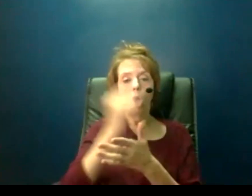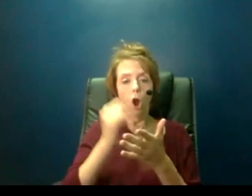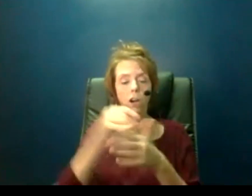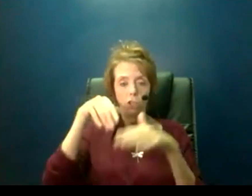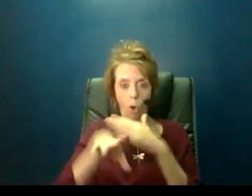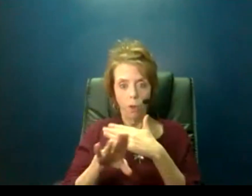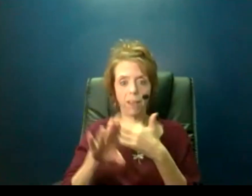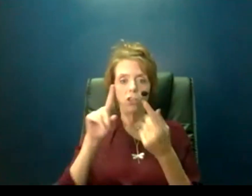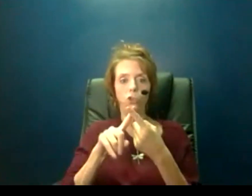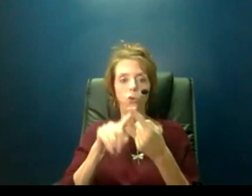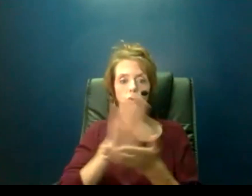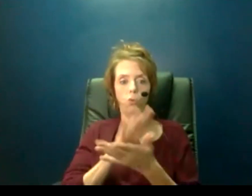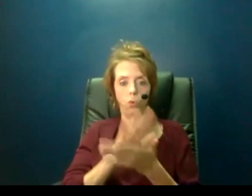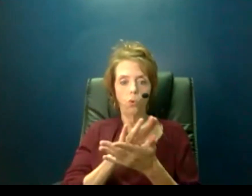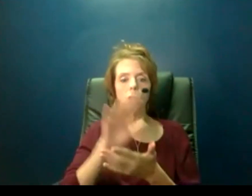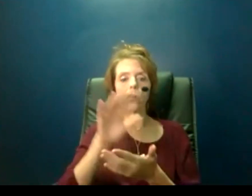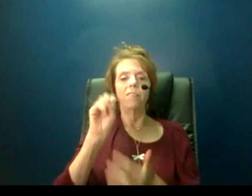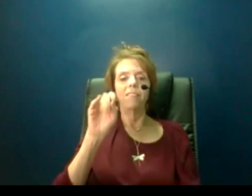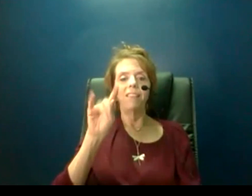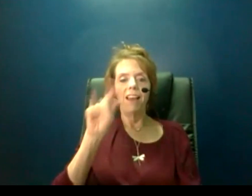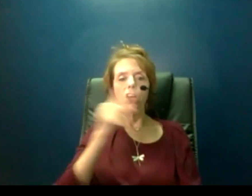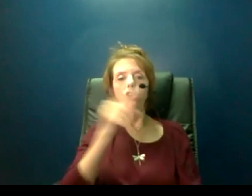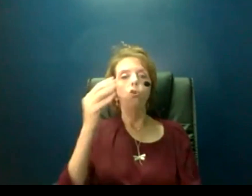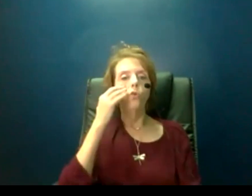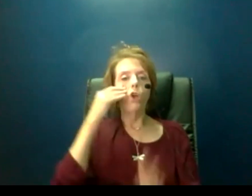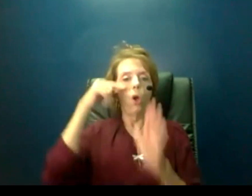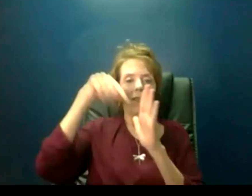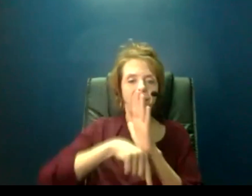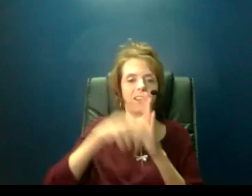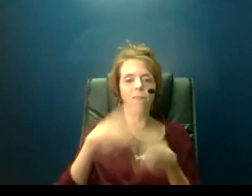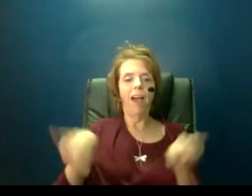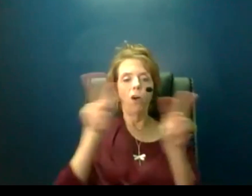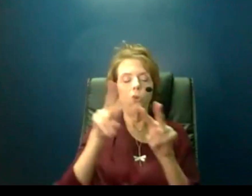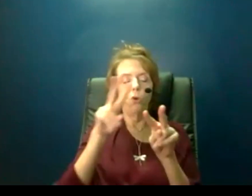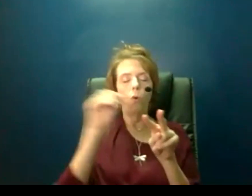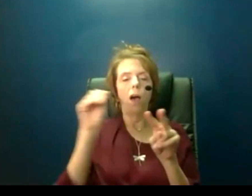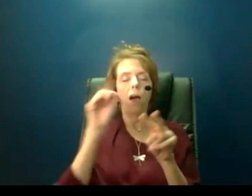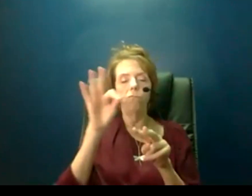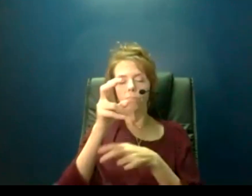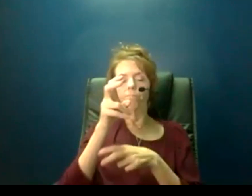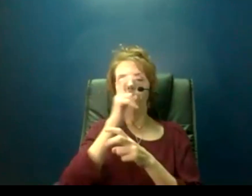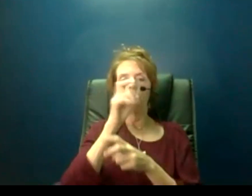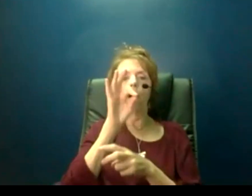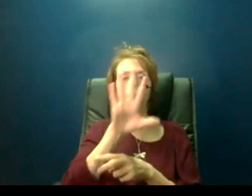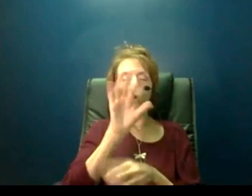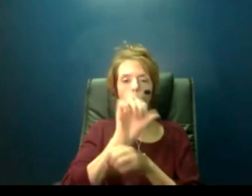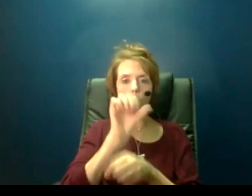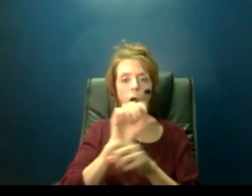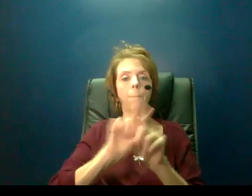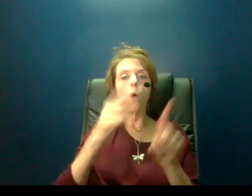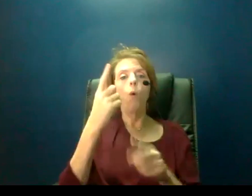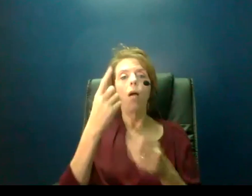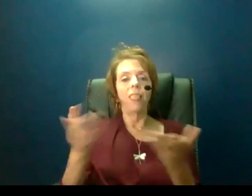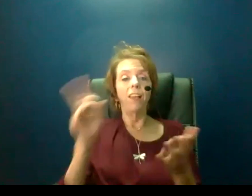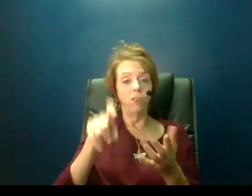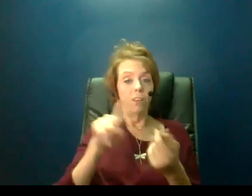into school settings, you know the deep value and rigor of your work. But one of the things that you really need to think